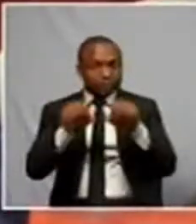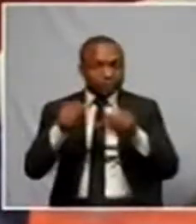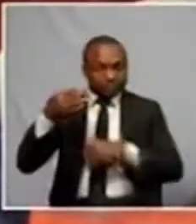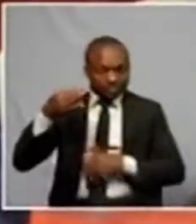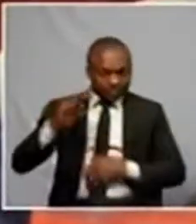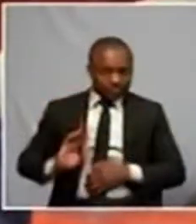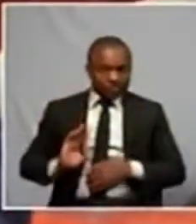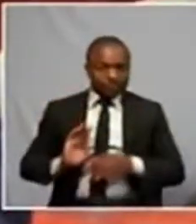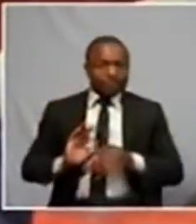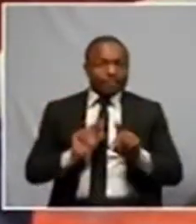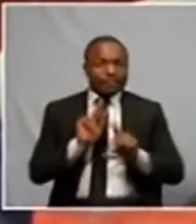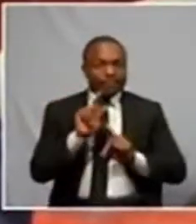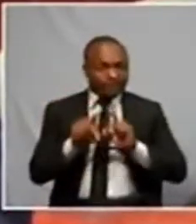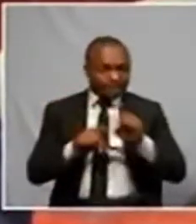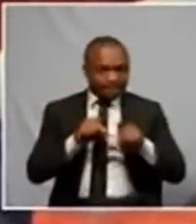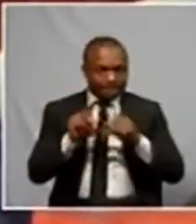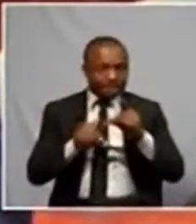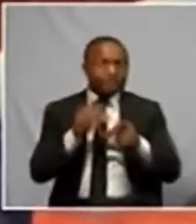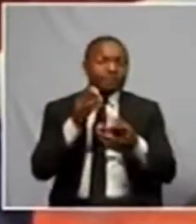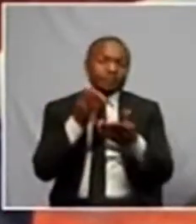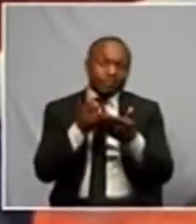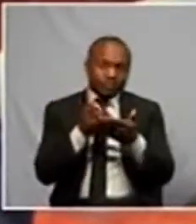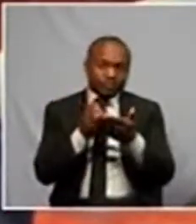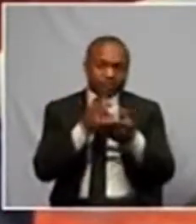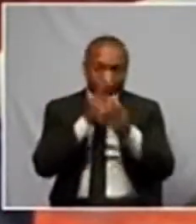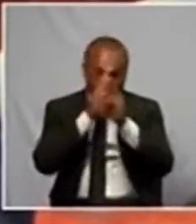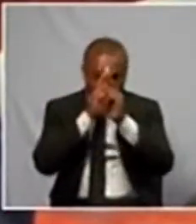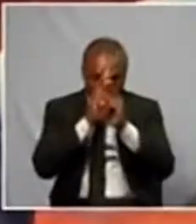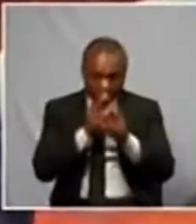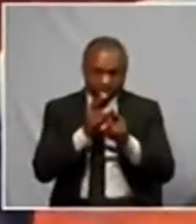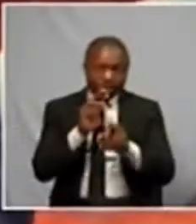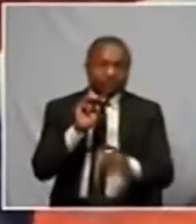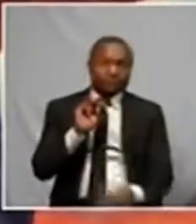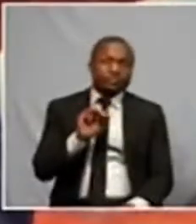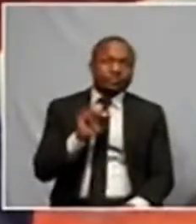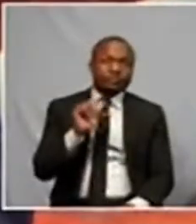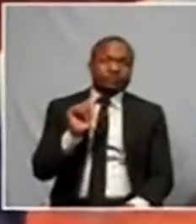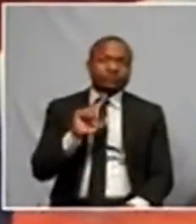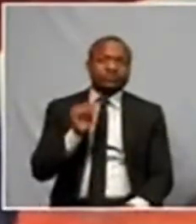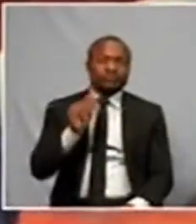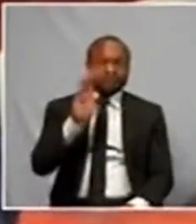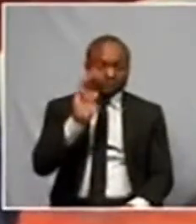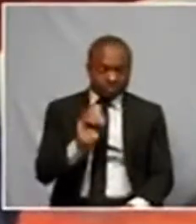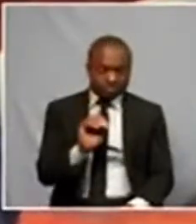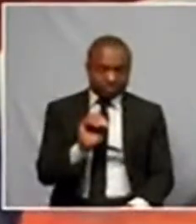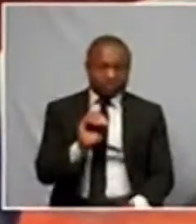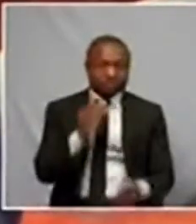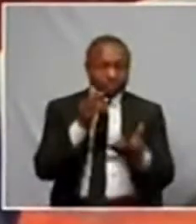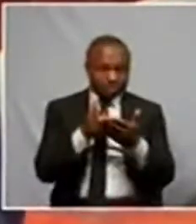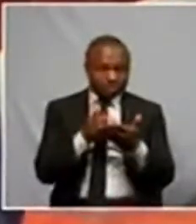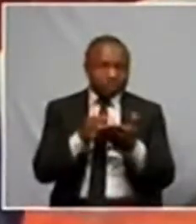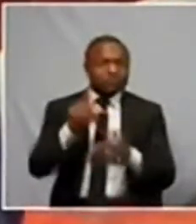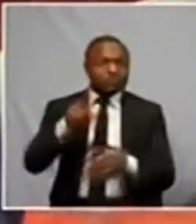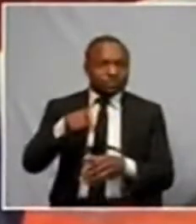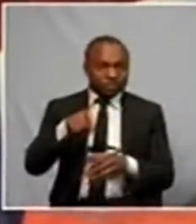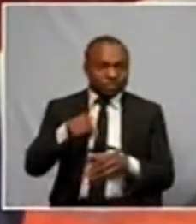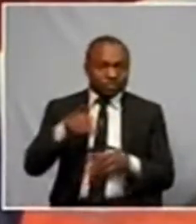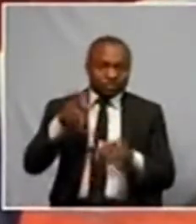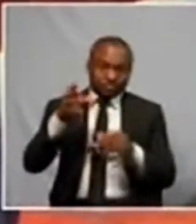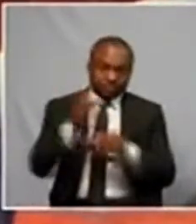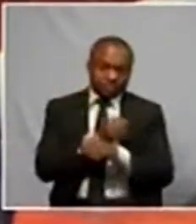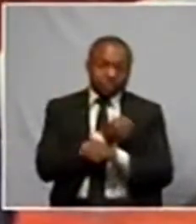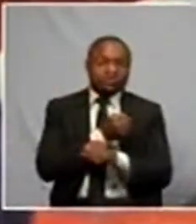people. And on this one, Honorable Malambo, the question that you raised, this is where we would need to take